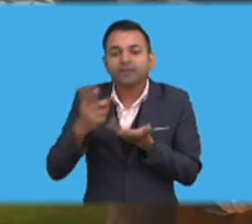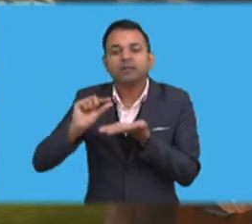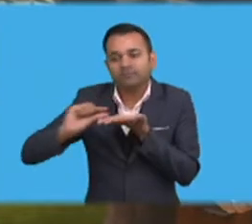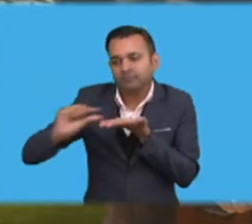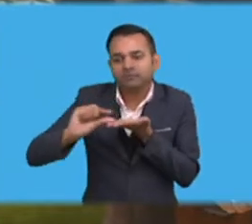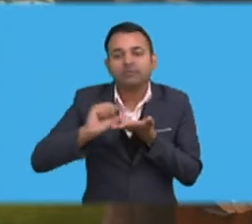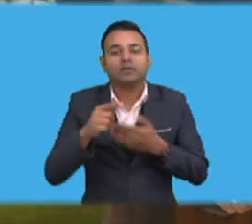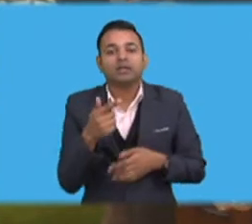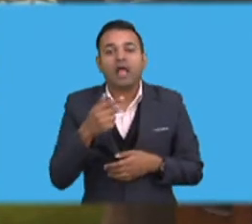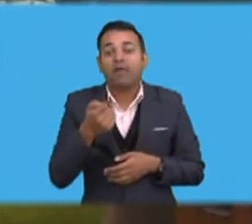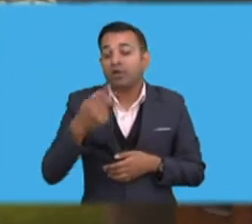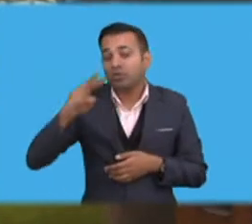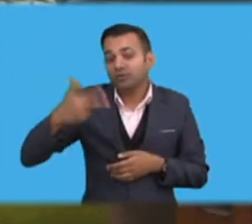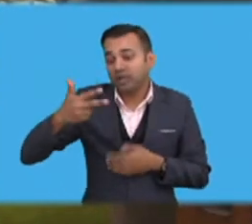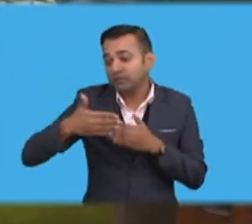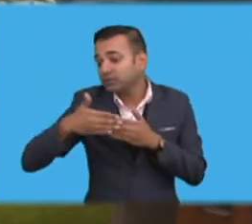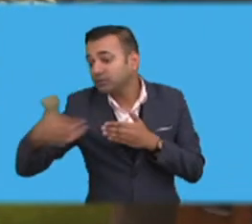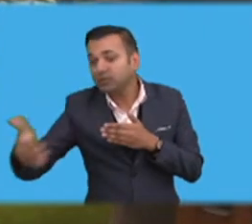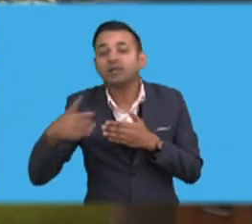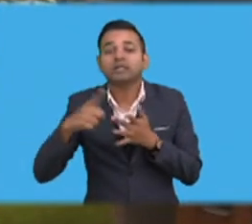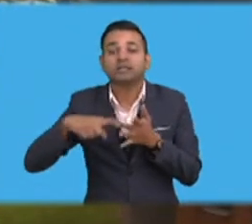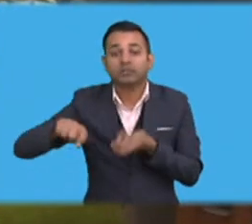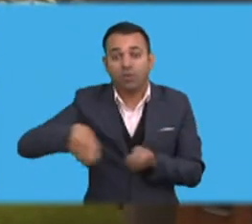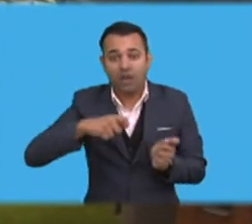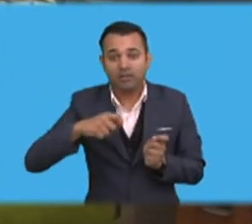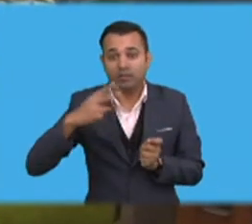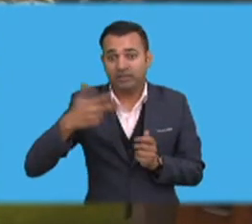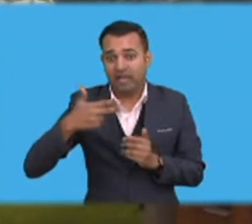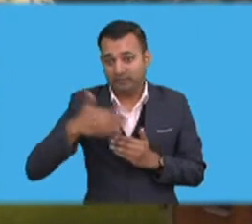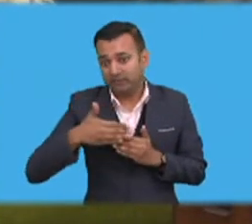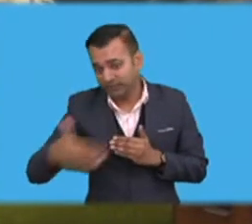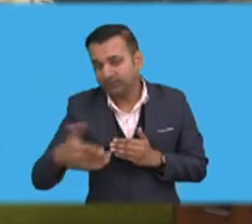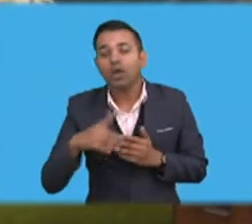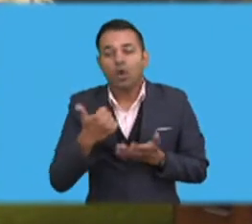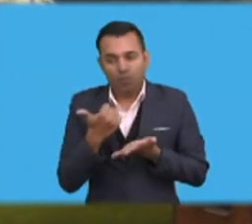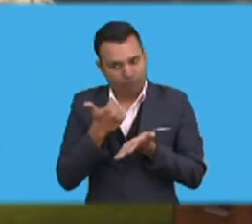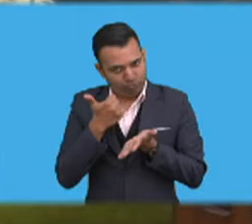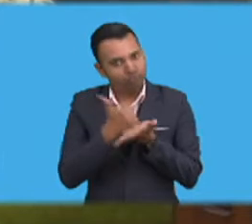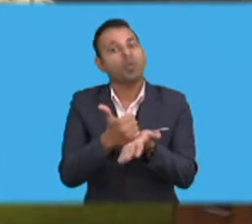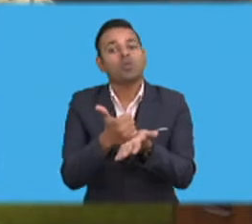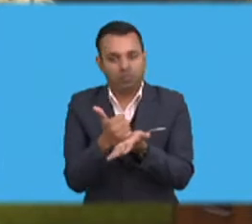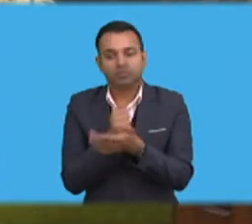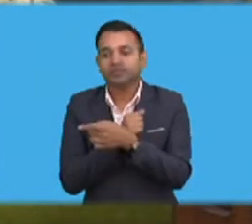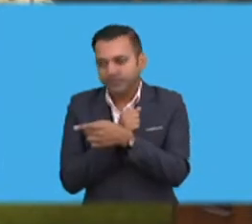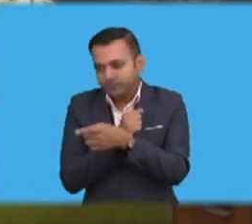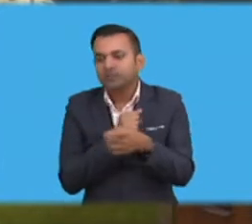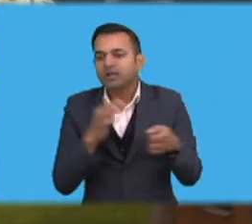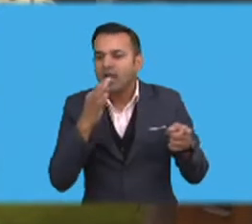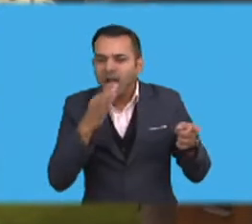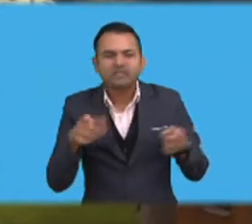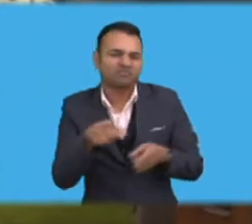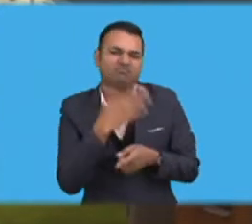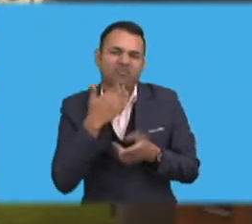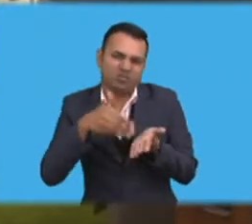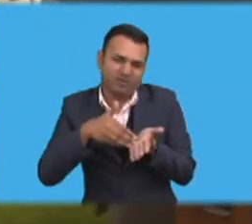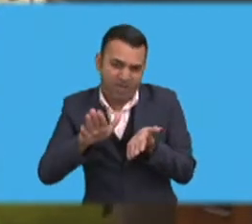2018. Mr. Speaker, we wish to acknowledge the unwavering support of all honourable members for the endorsement of the Accident Compensation Bill, which was tabled